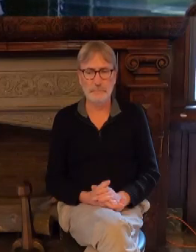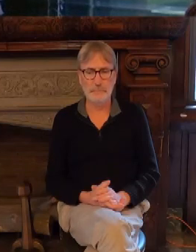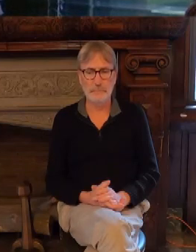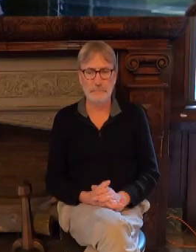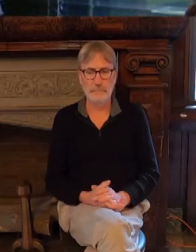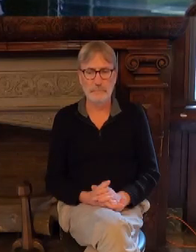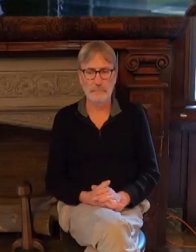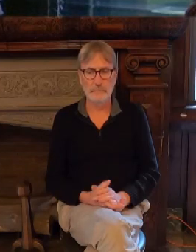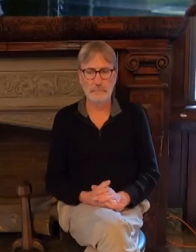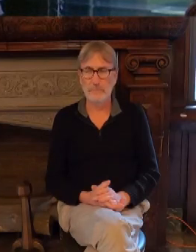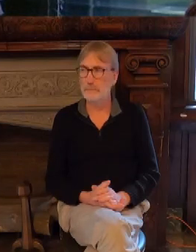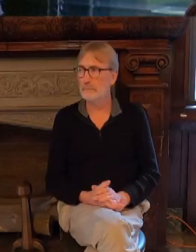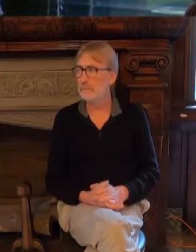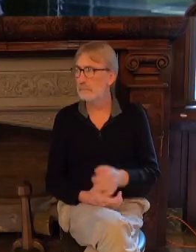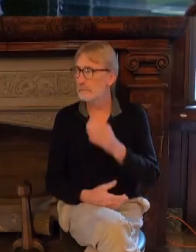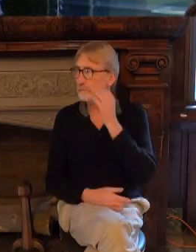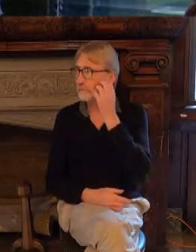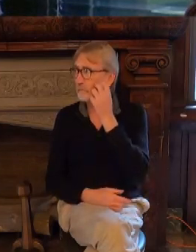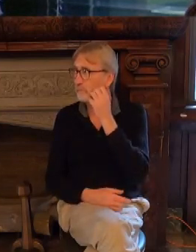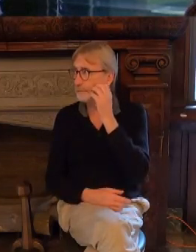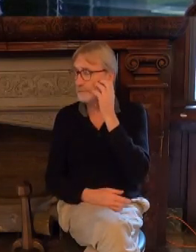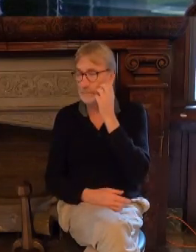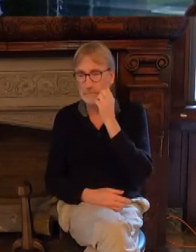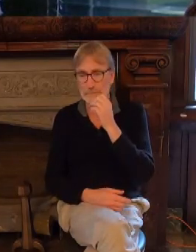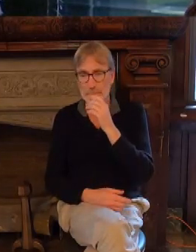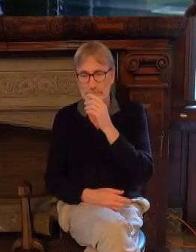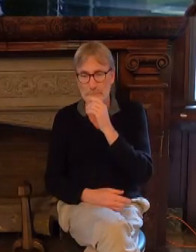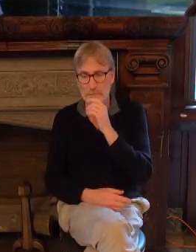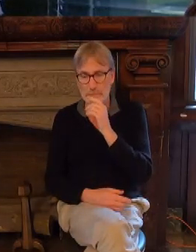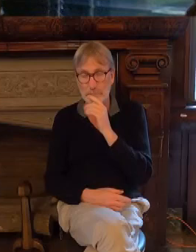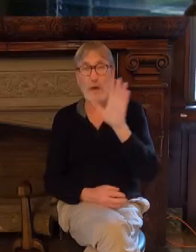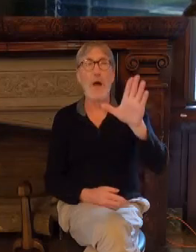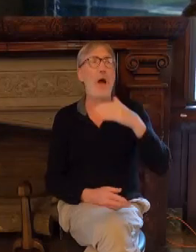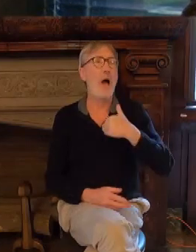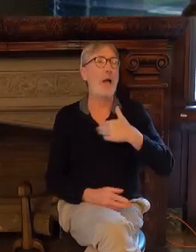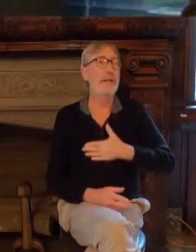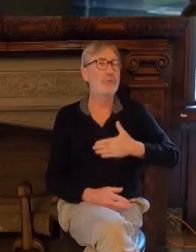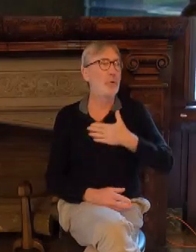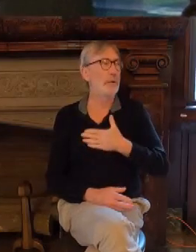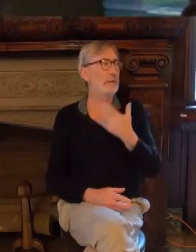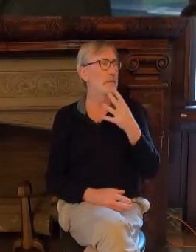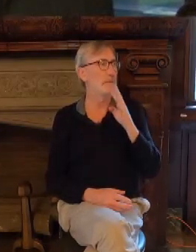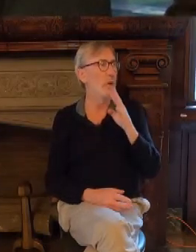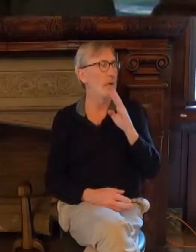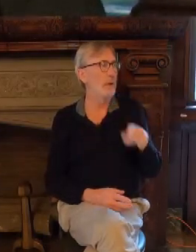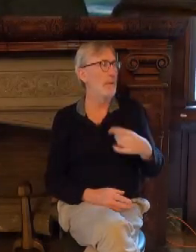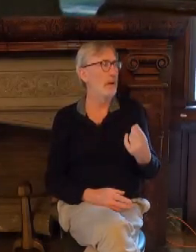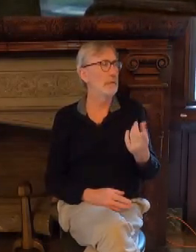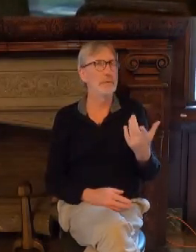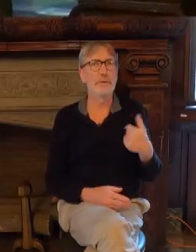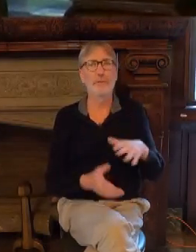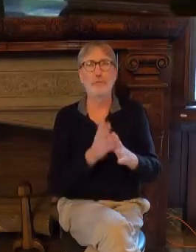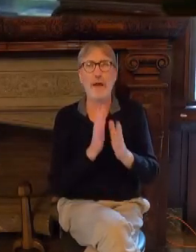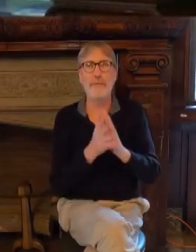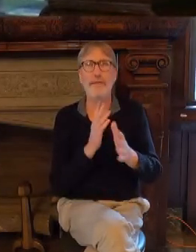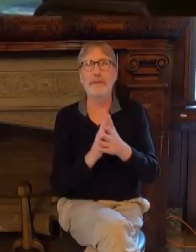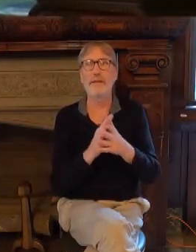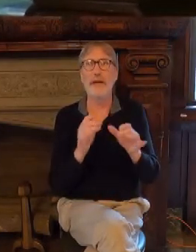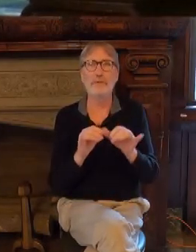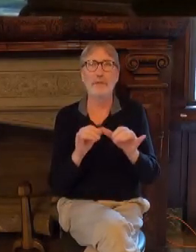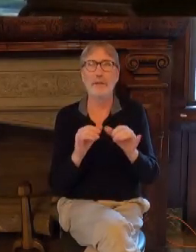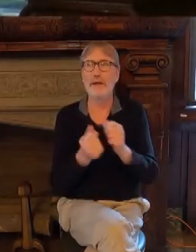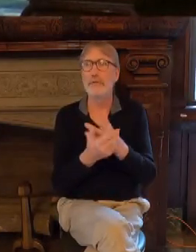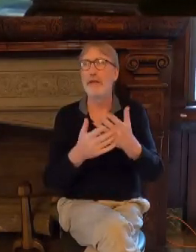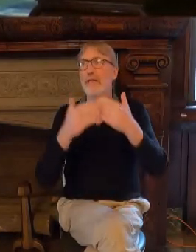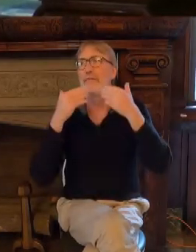Okay. Scrap took it easy on you tonight. I really enjoy talking about traffic signals and traffic engineering in particular. So